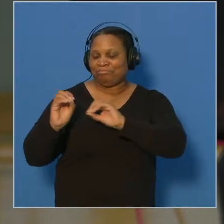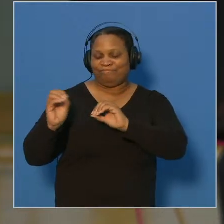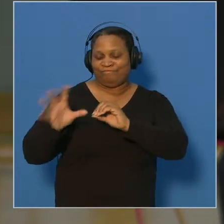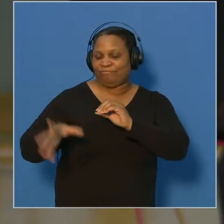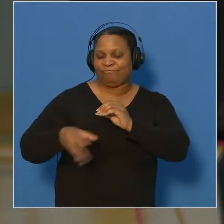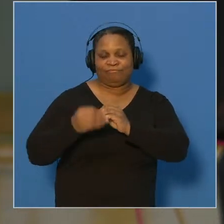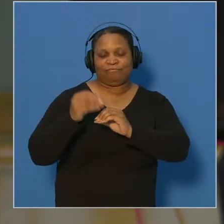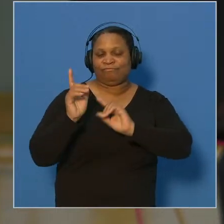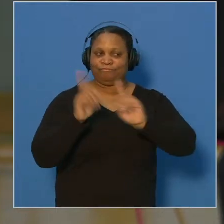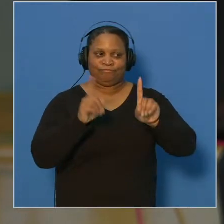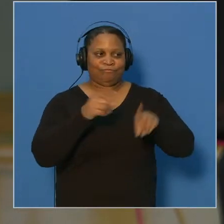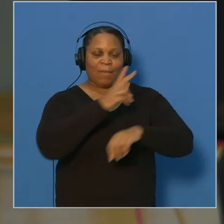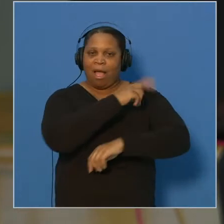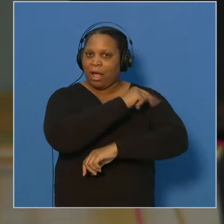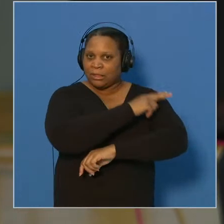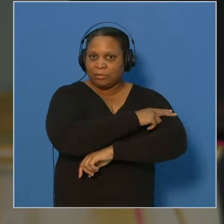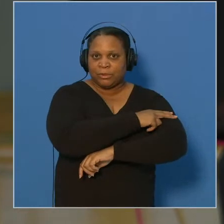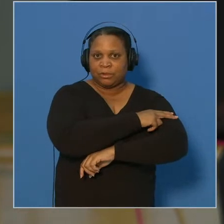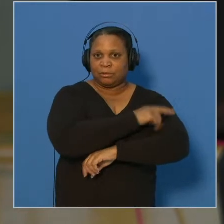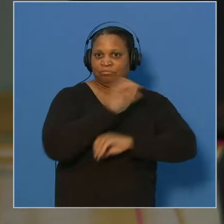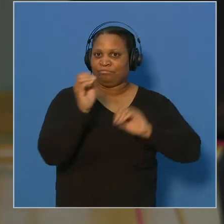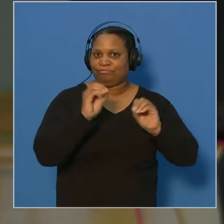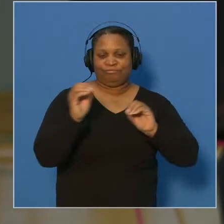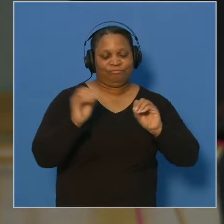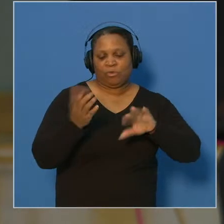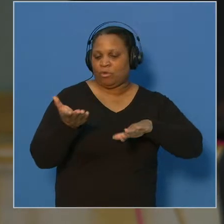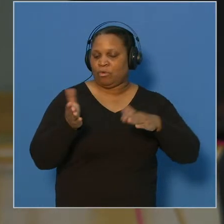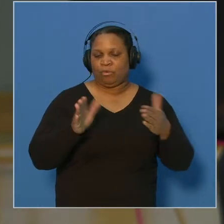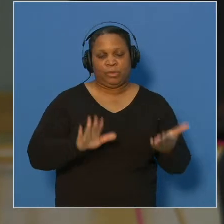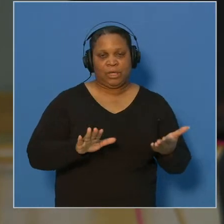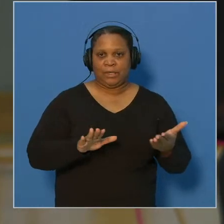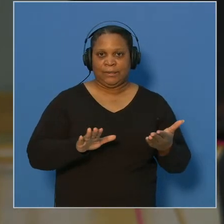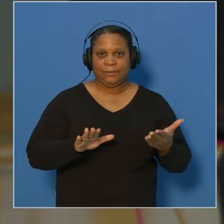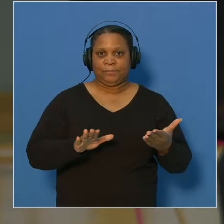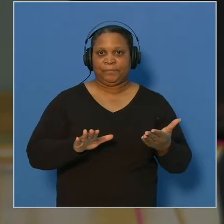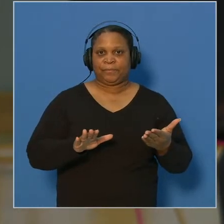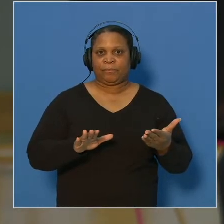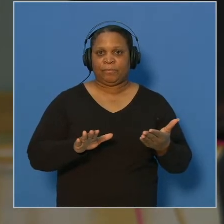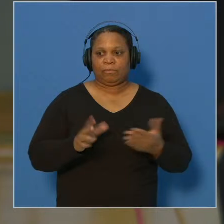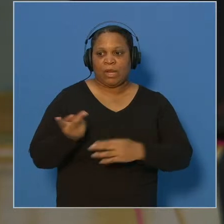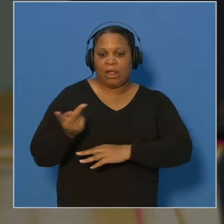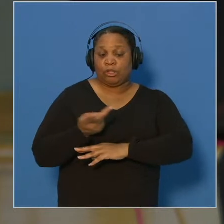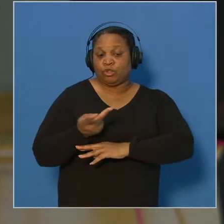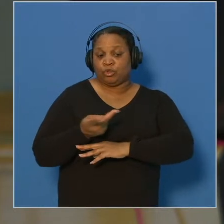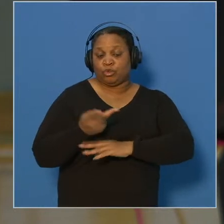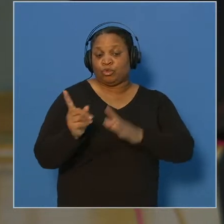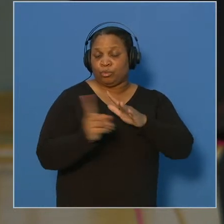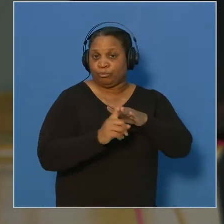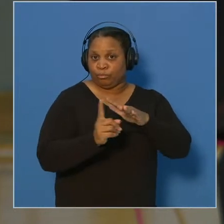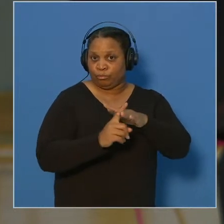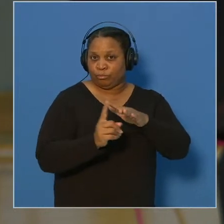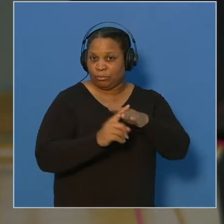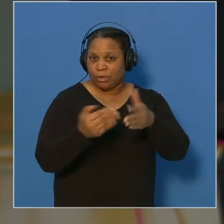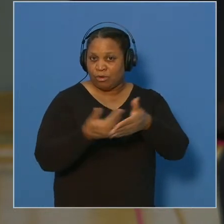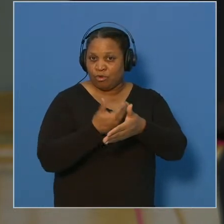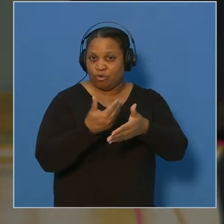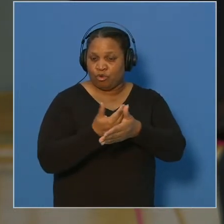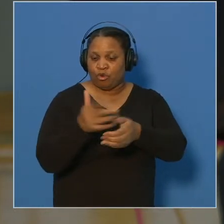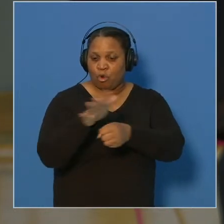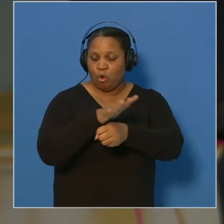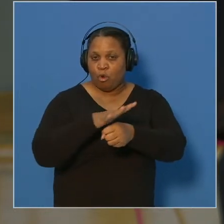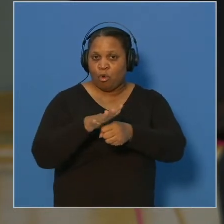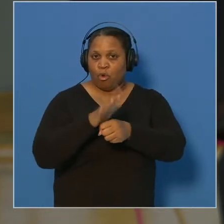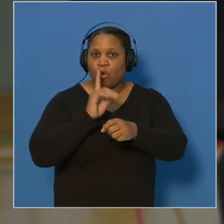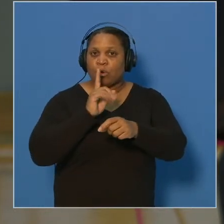additional hospitalizations, and there were no reported deaths. With these 2 new cases, Bermuda's local confirmed